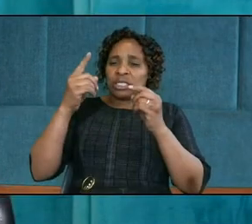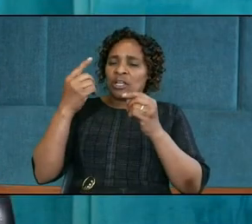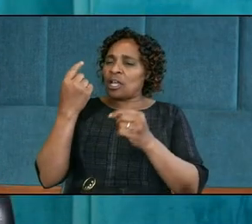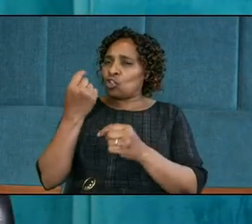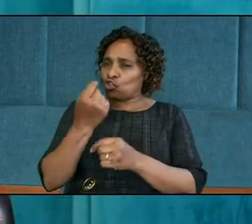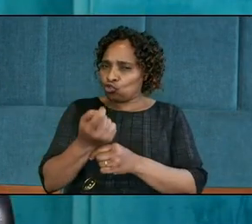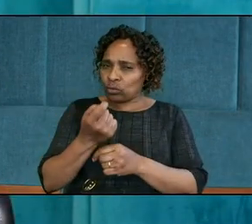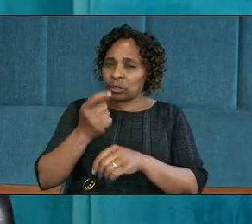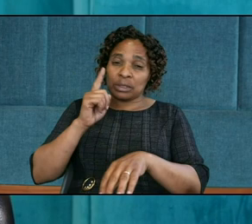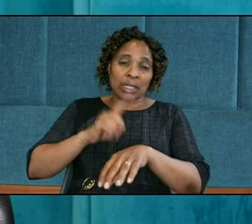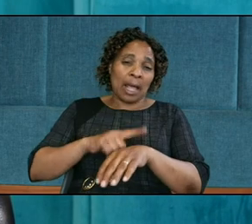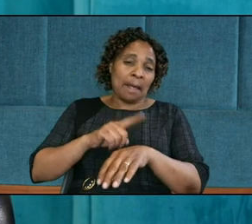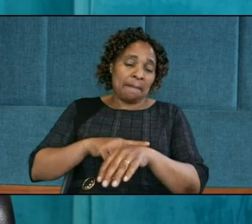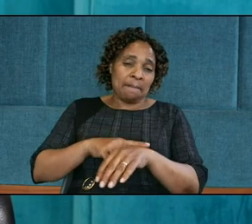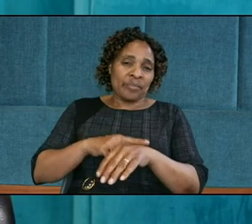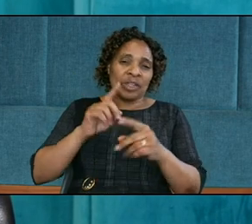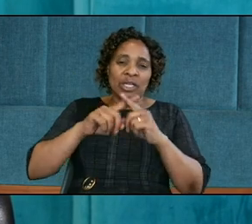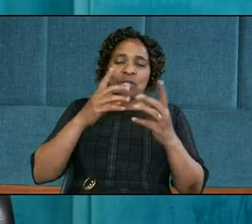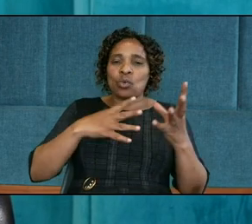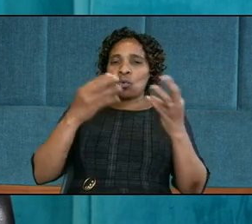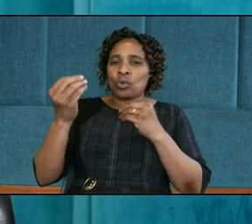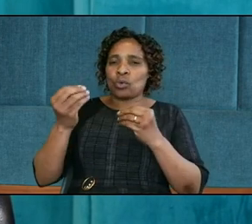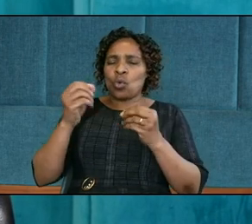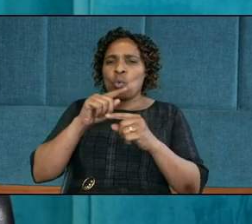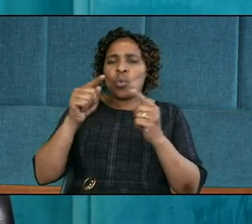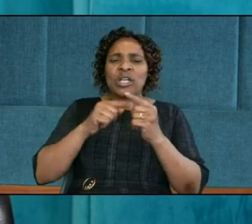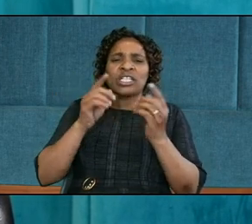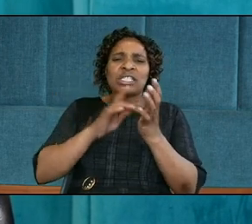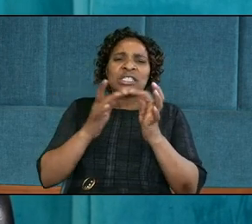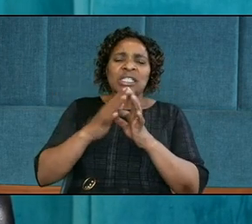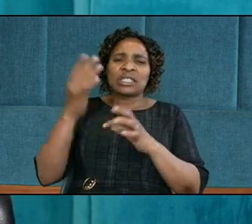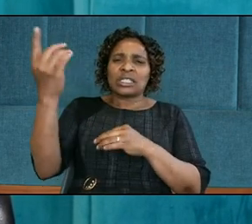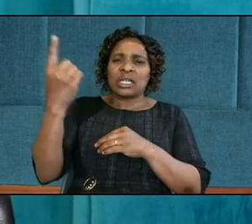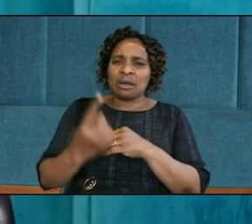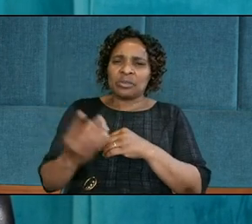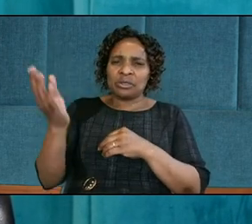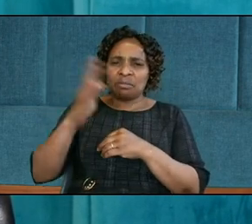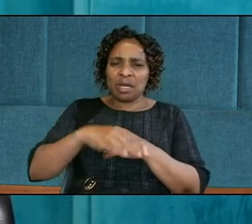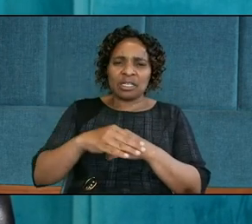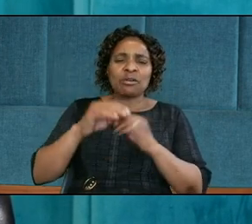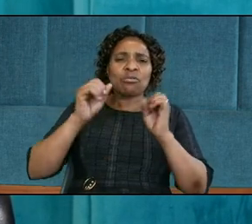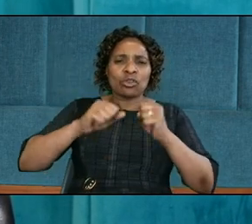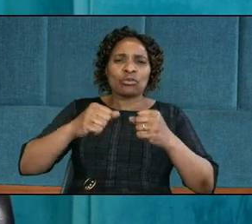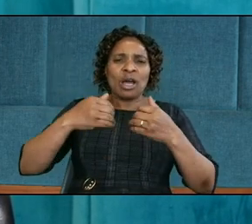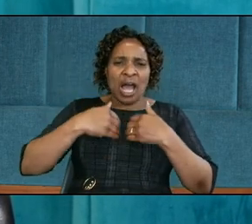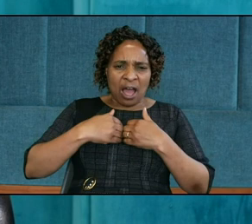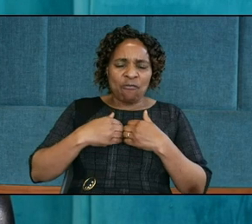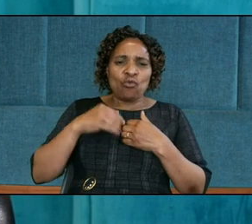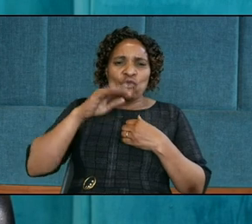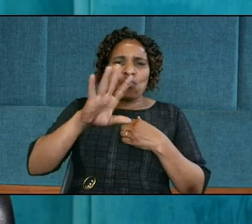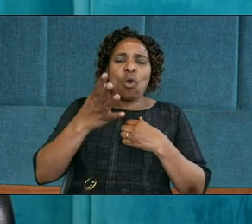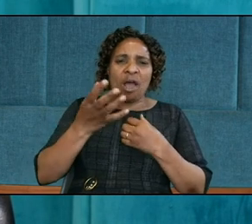moment, then it's gone. How about when Jesus comes back? Do you think you'll still have your Ferrari?